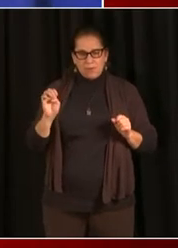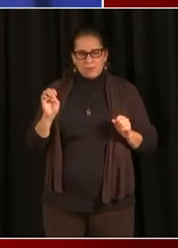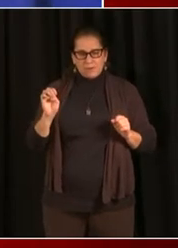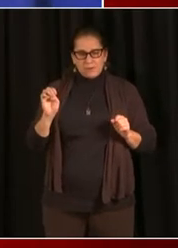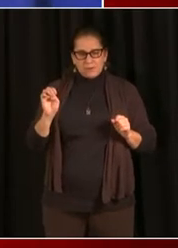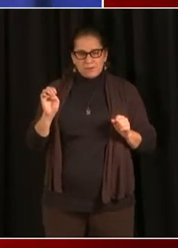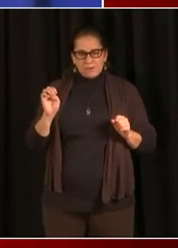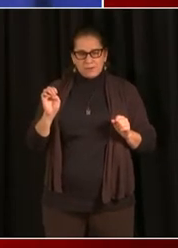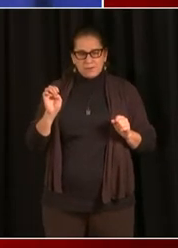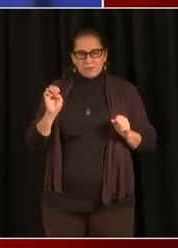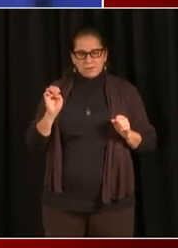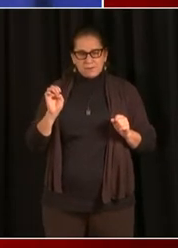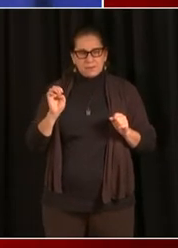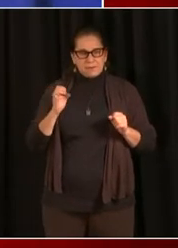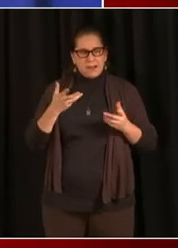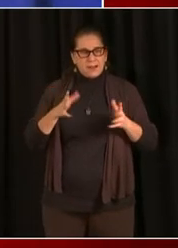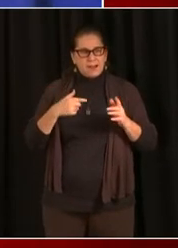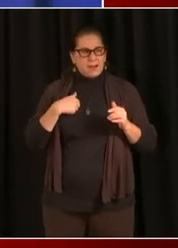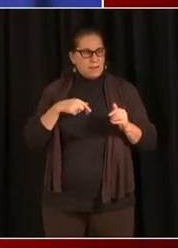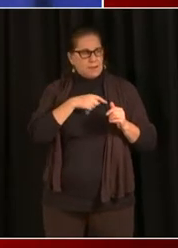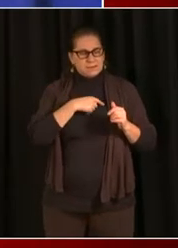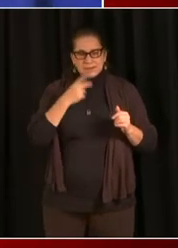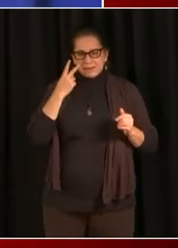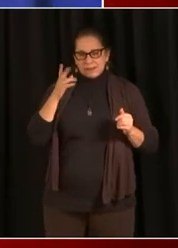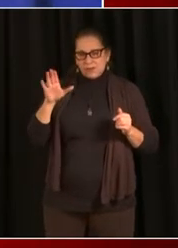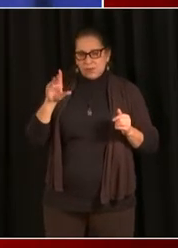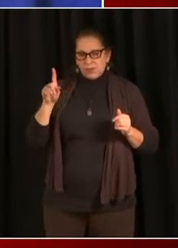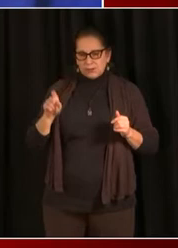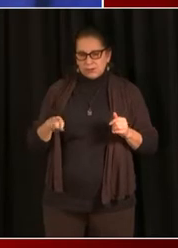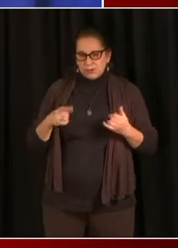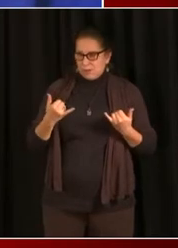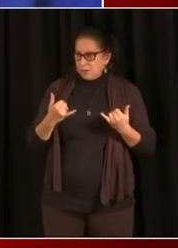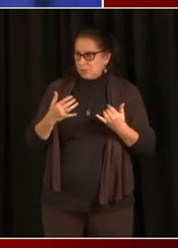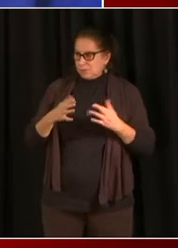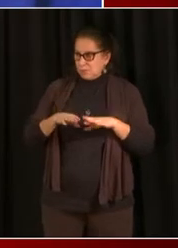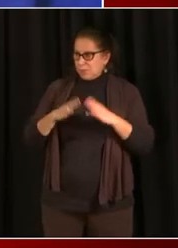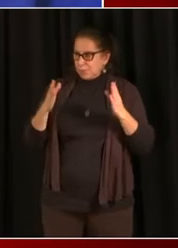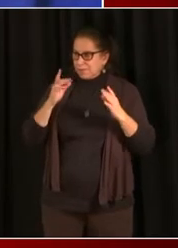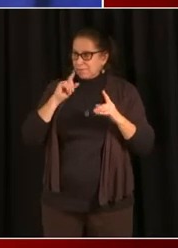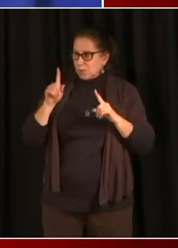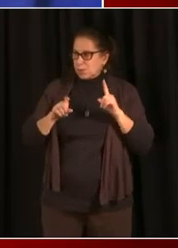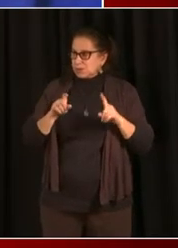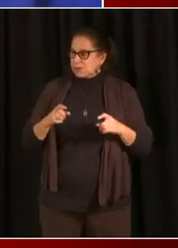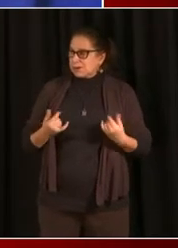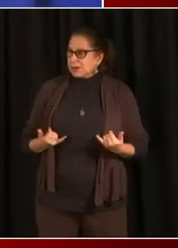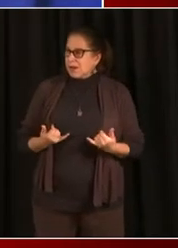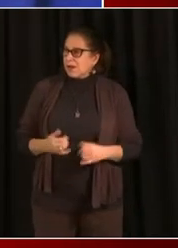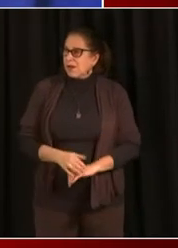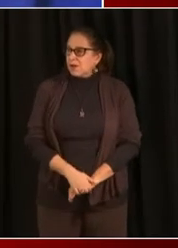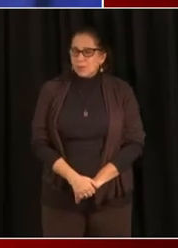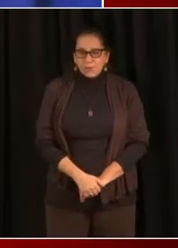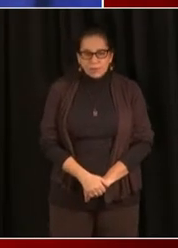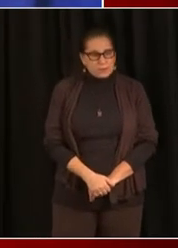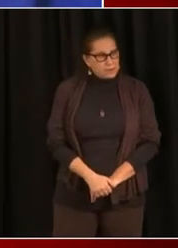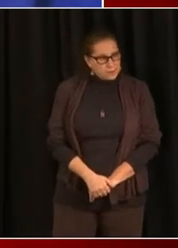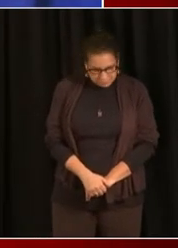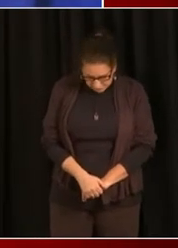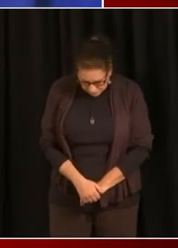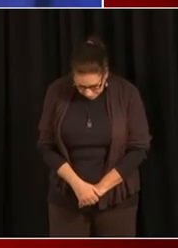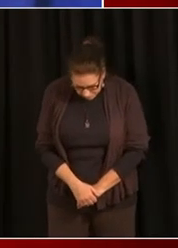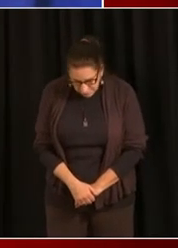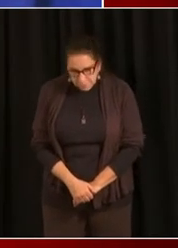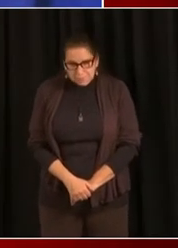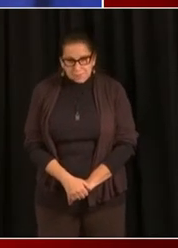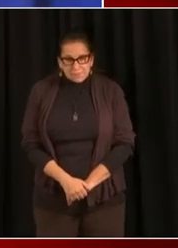to see your question. But as we wait for those questions to come in, just going to Anika again, just about kind of